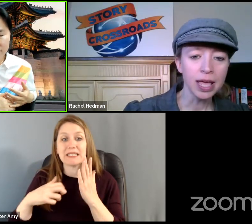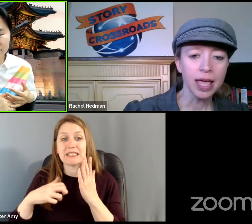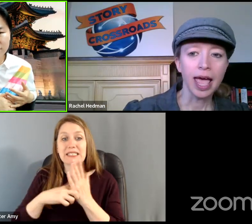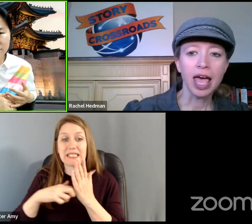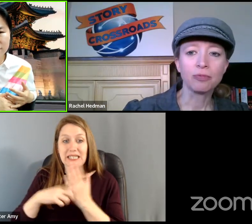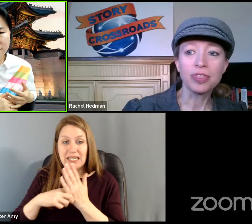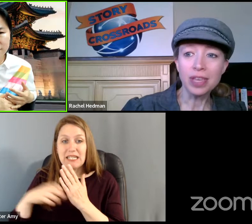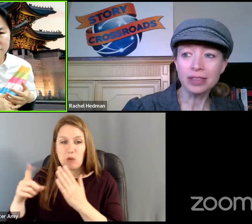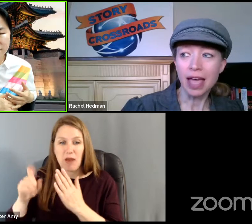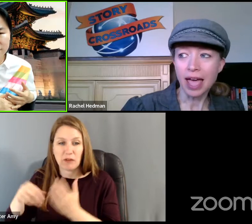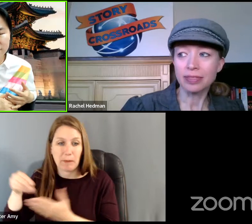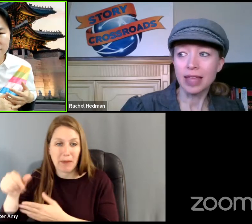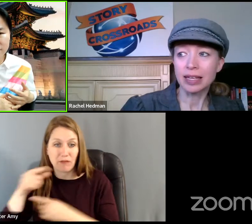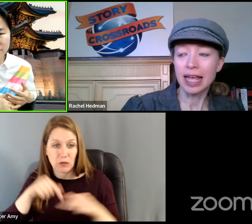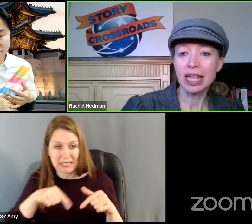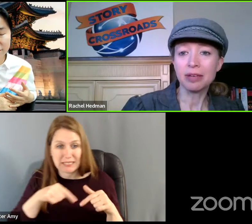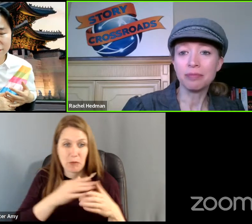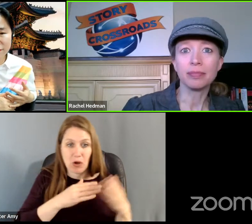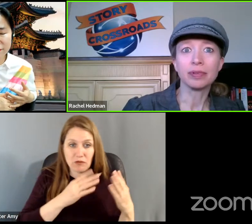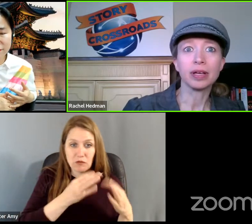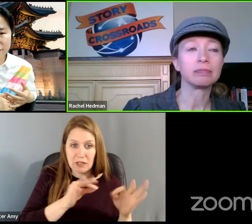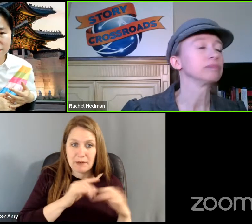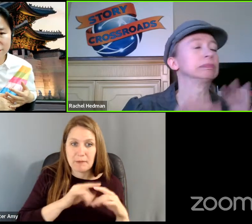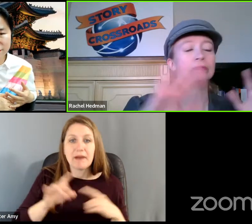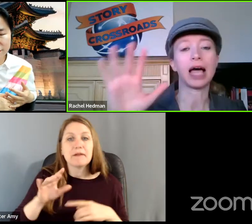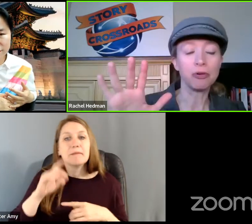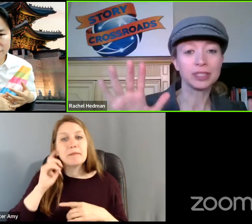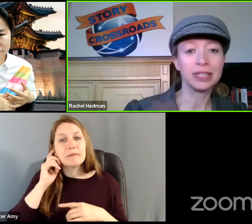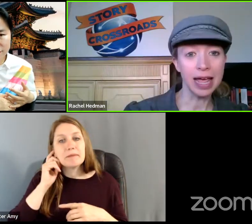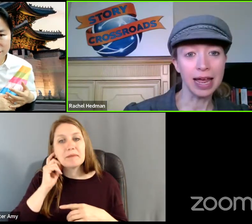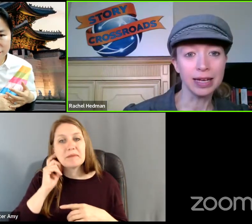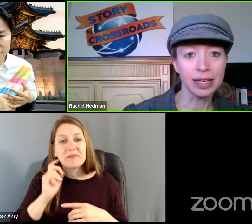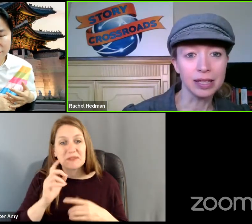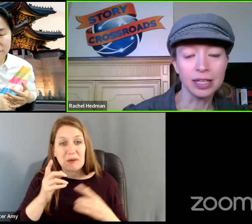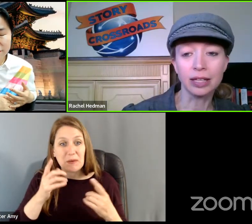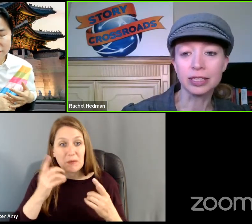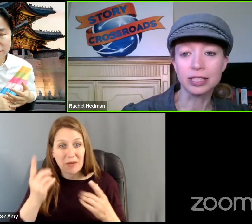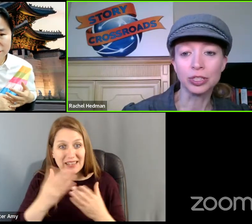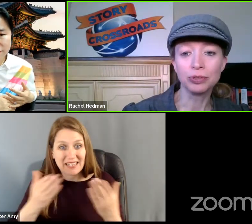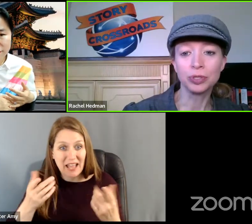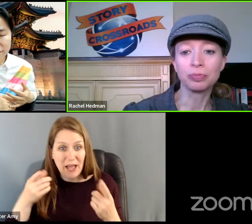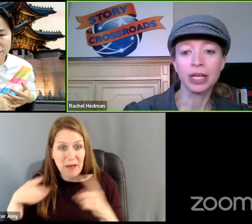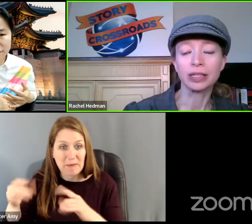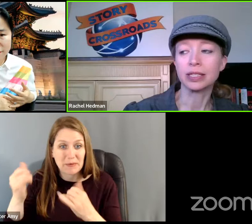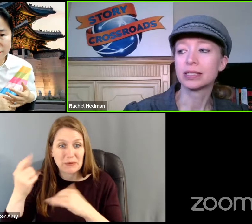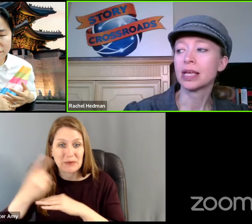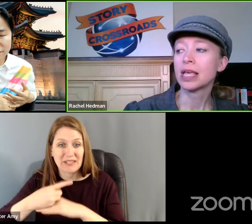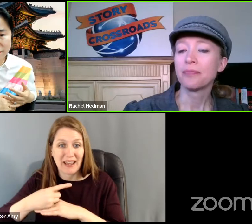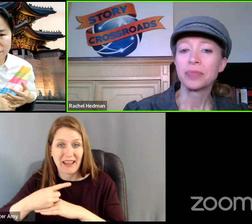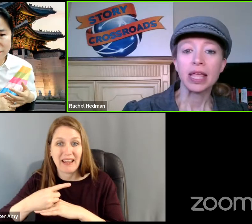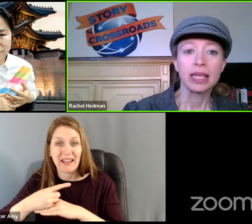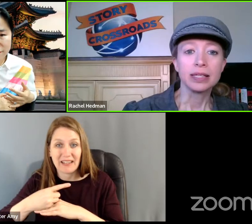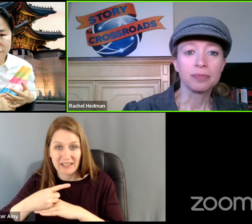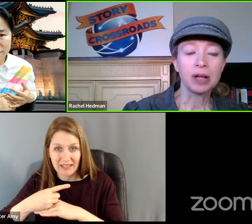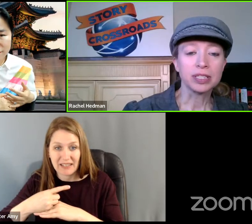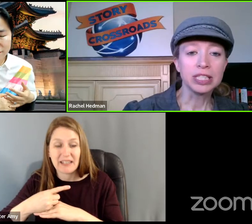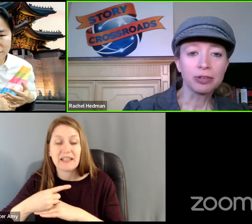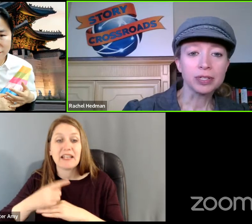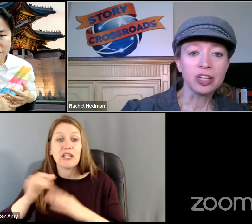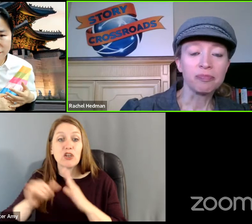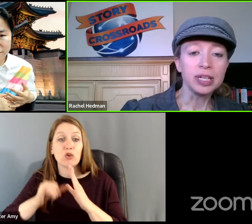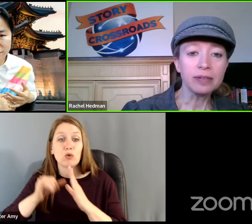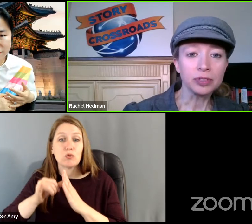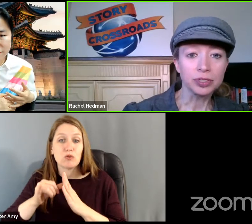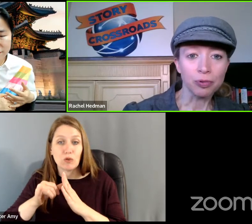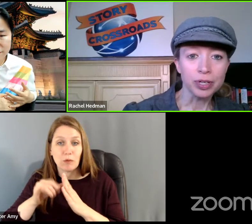Festival. And within that came out today in the unlisted YouTube playlist is about